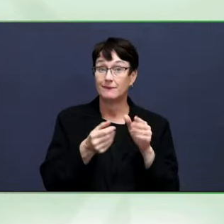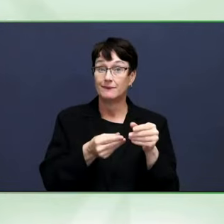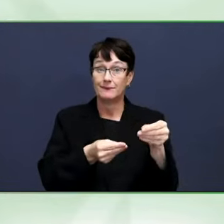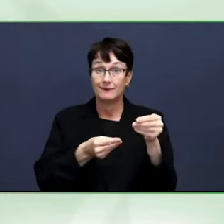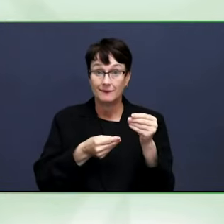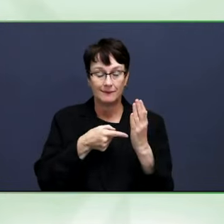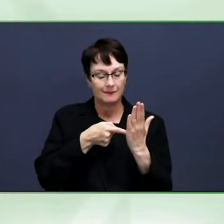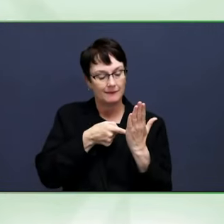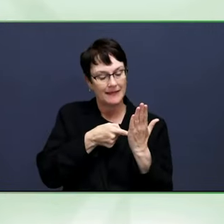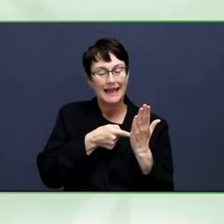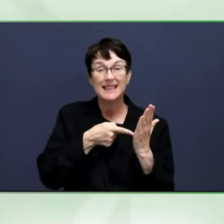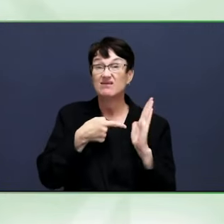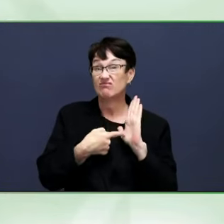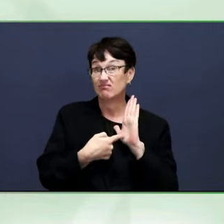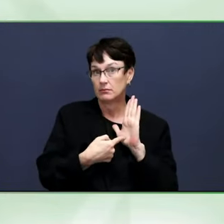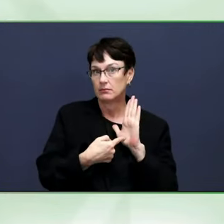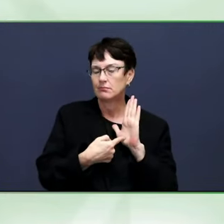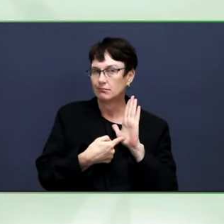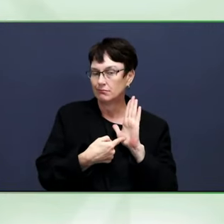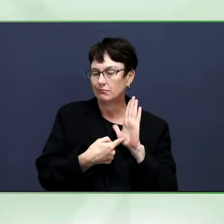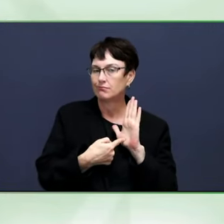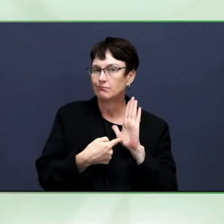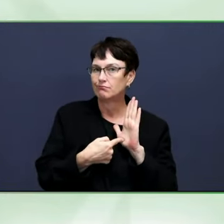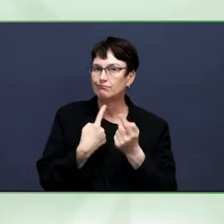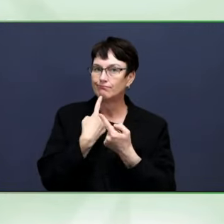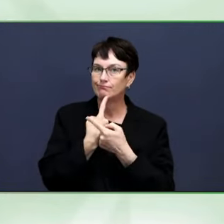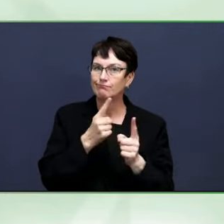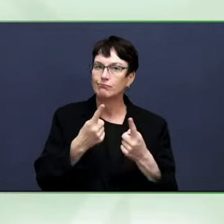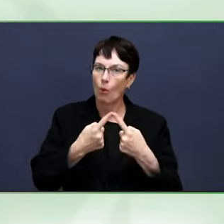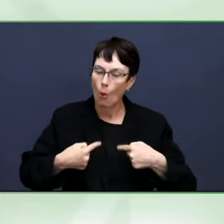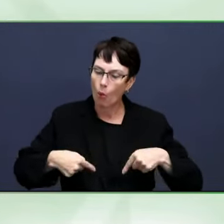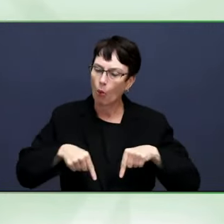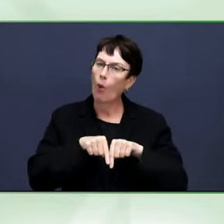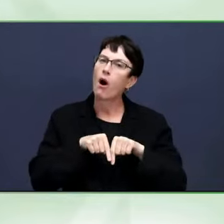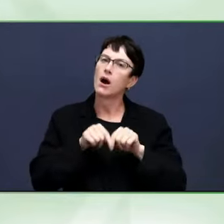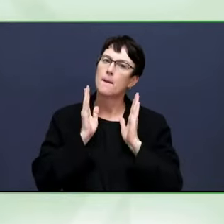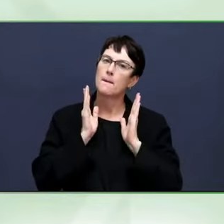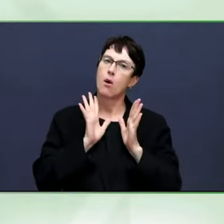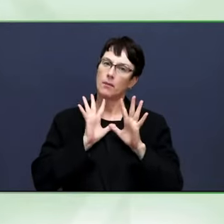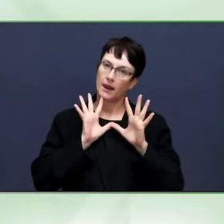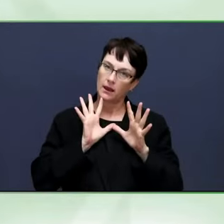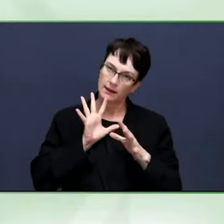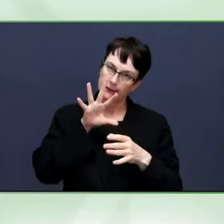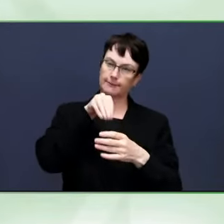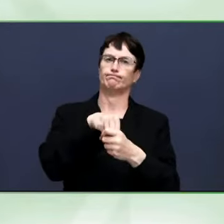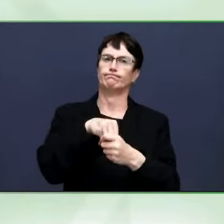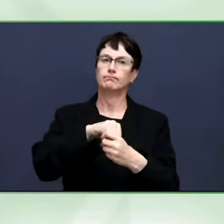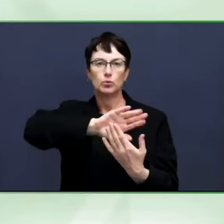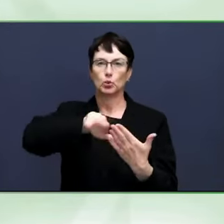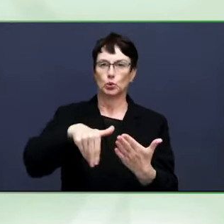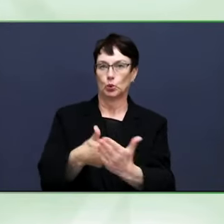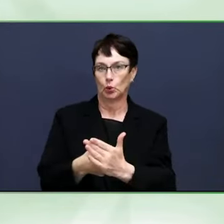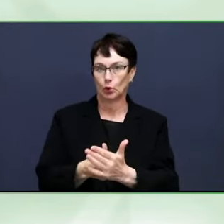Thank you very much, Rochelle, for introducing me already very briefly.